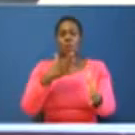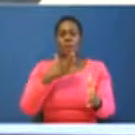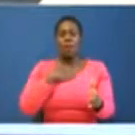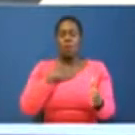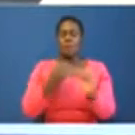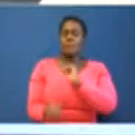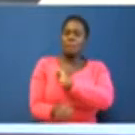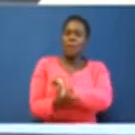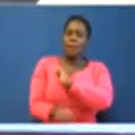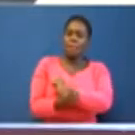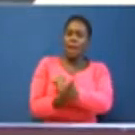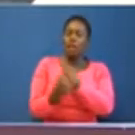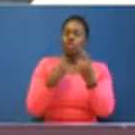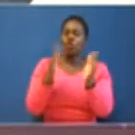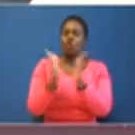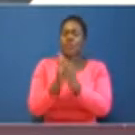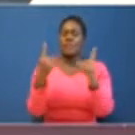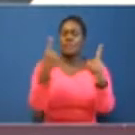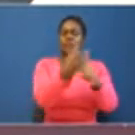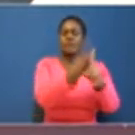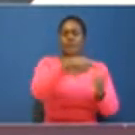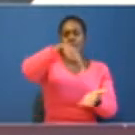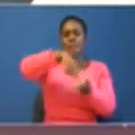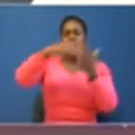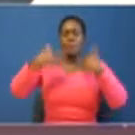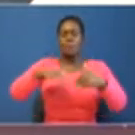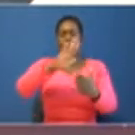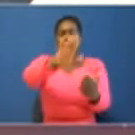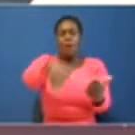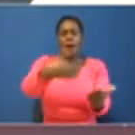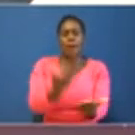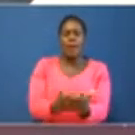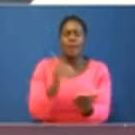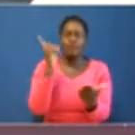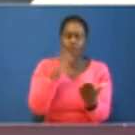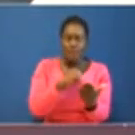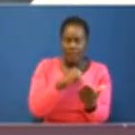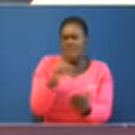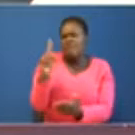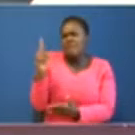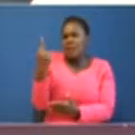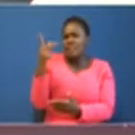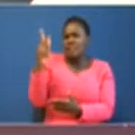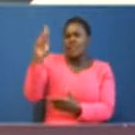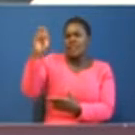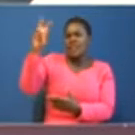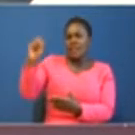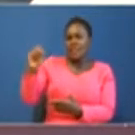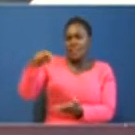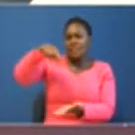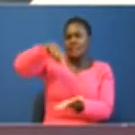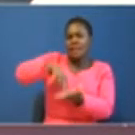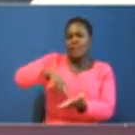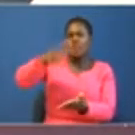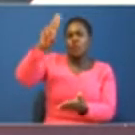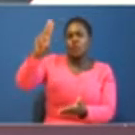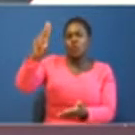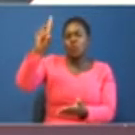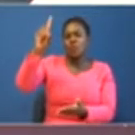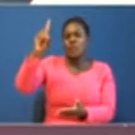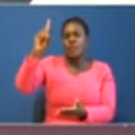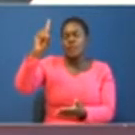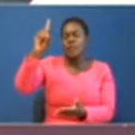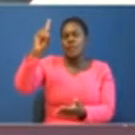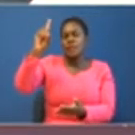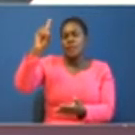continued to speak to the various candidates that have already arrived uh kenneth nyamum was the first to arrive vying on a united progressive alliance